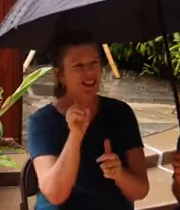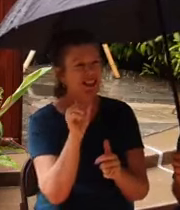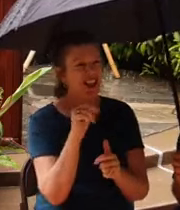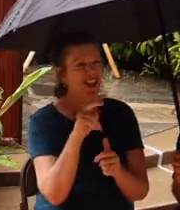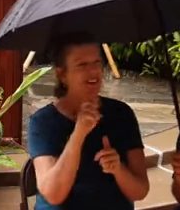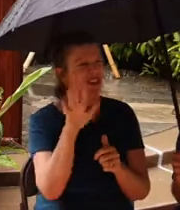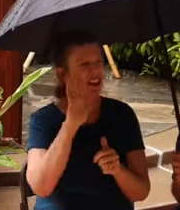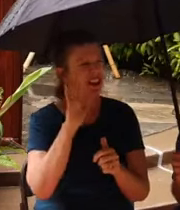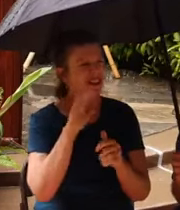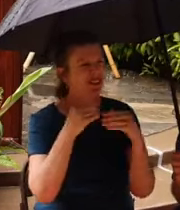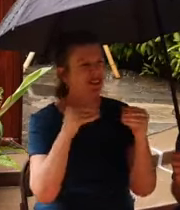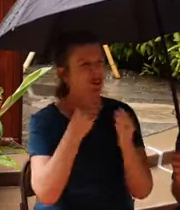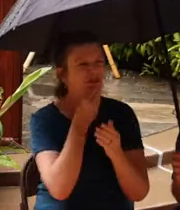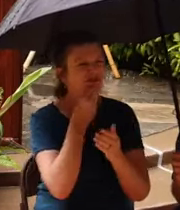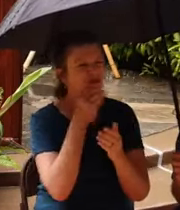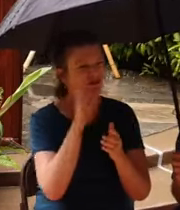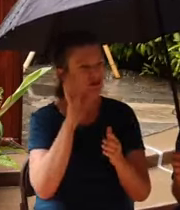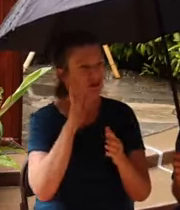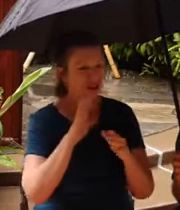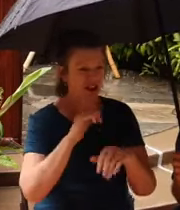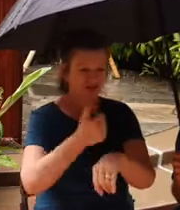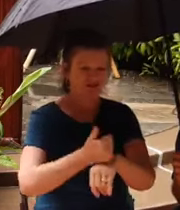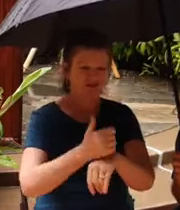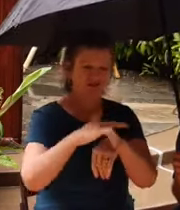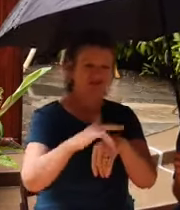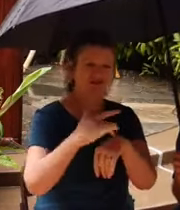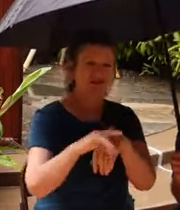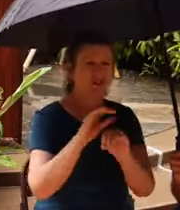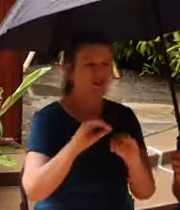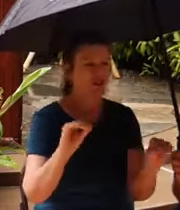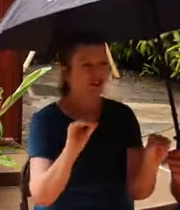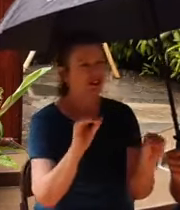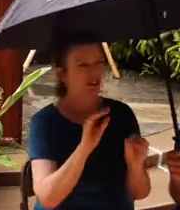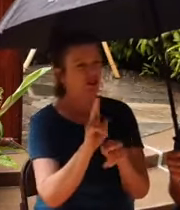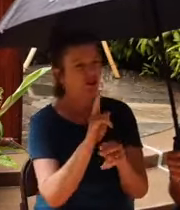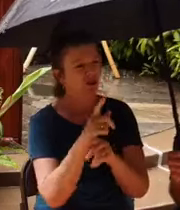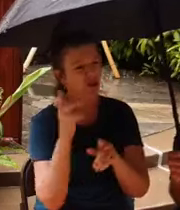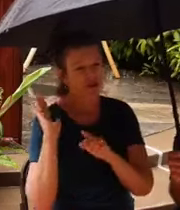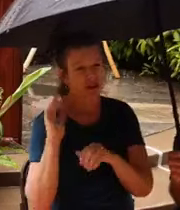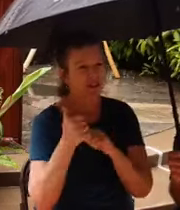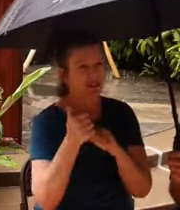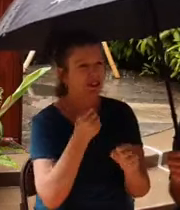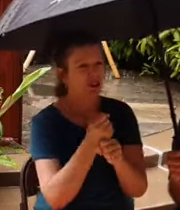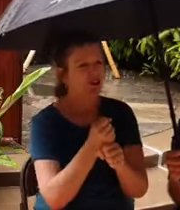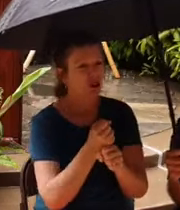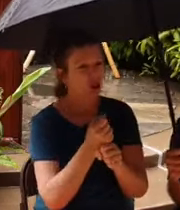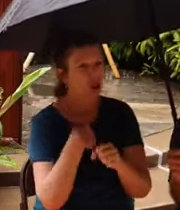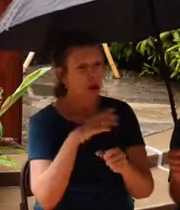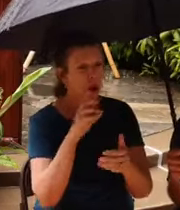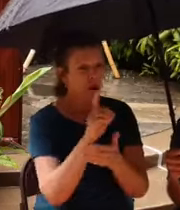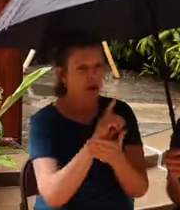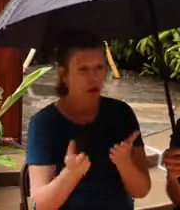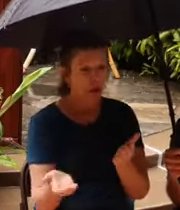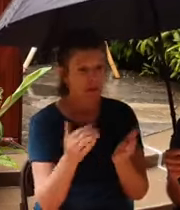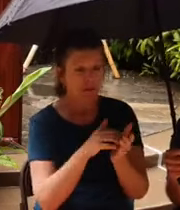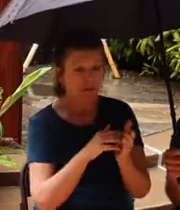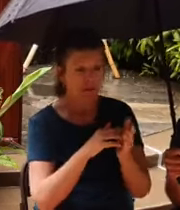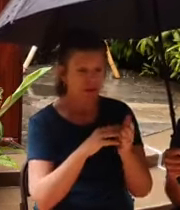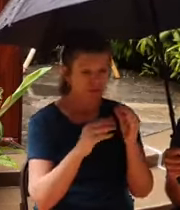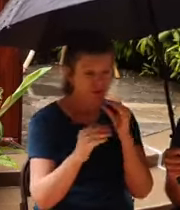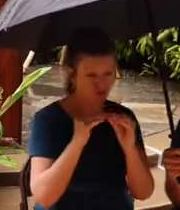which has sat vacant and unused for the past 10 years. We're going to redesign